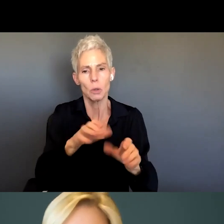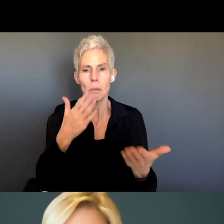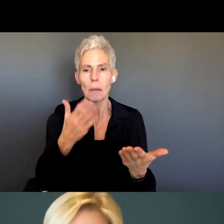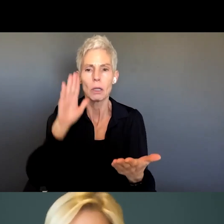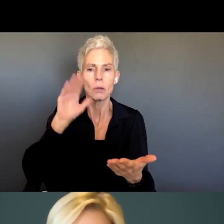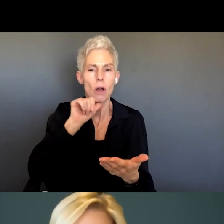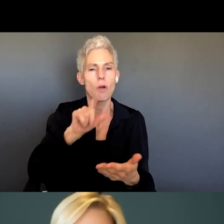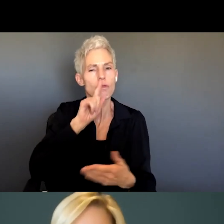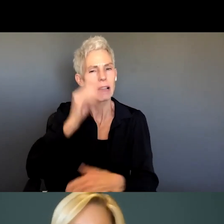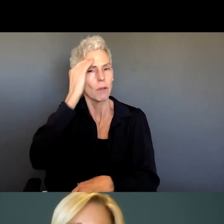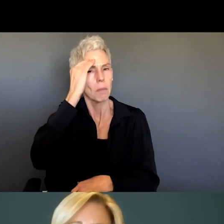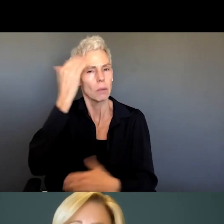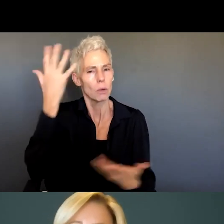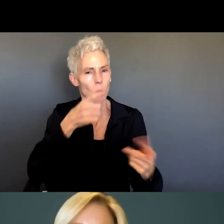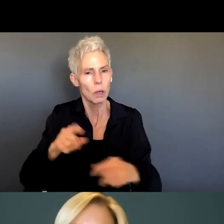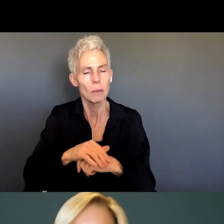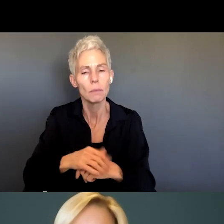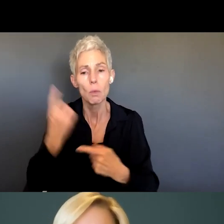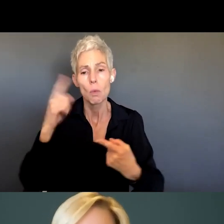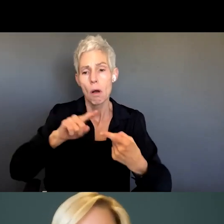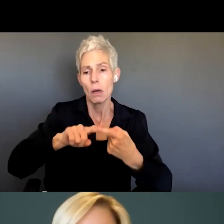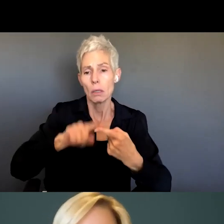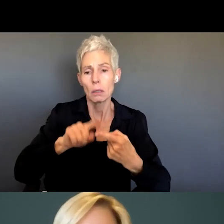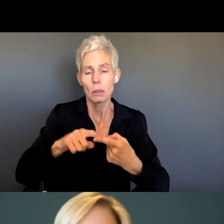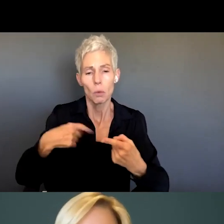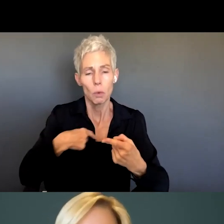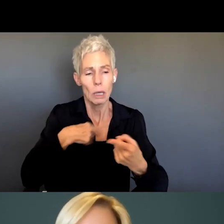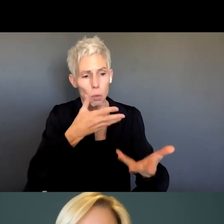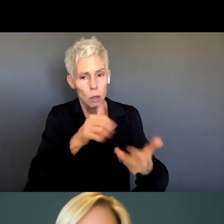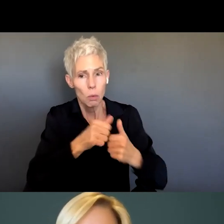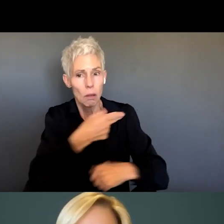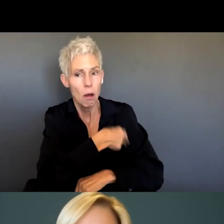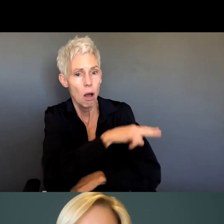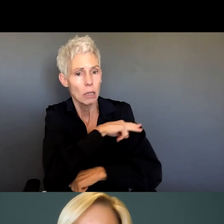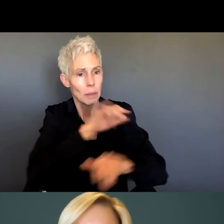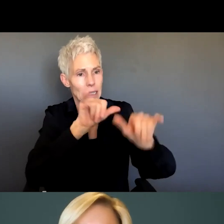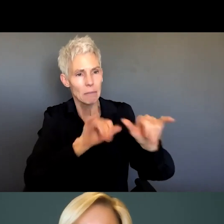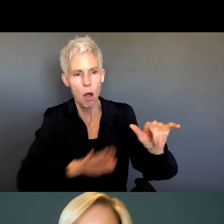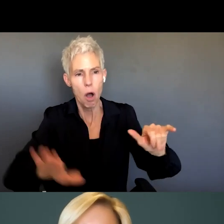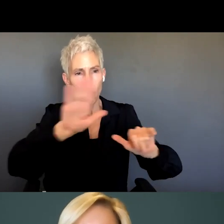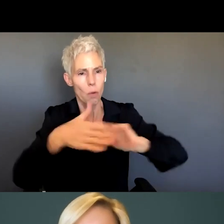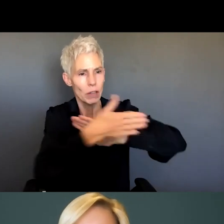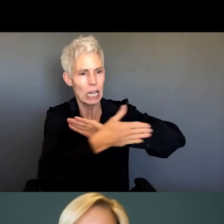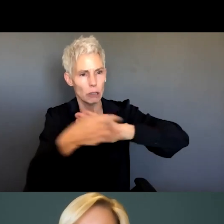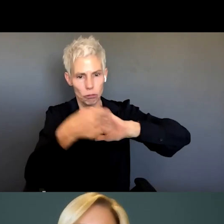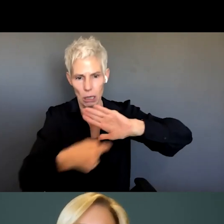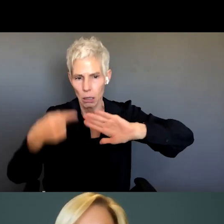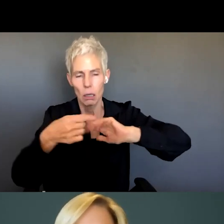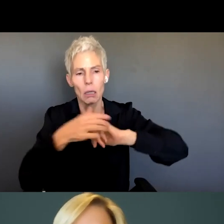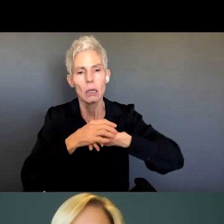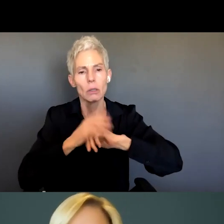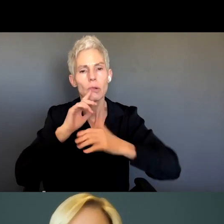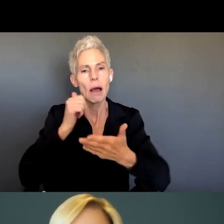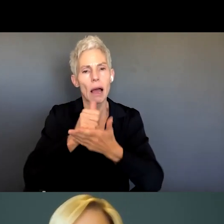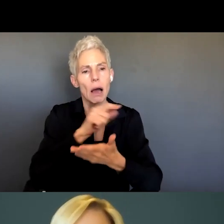with. One is that we work with hospital systems across the nation to help